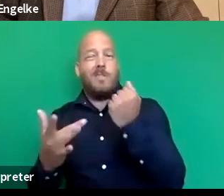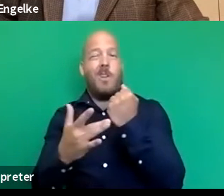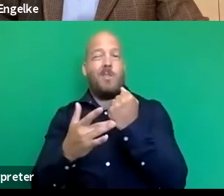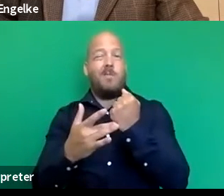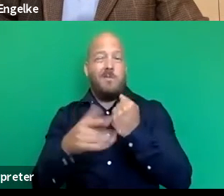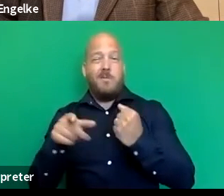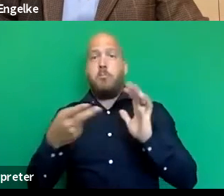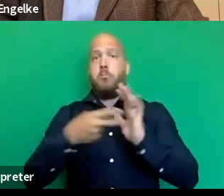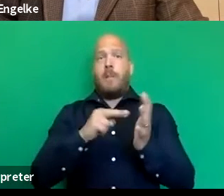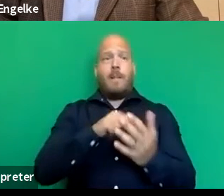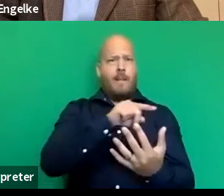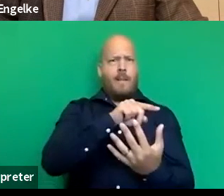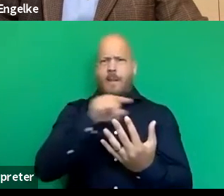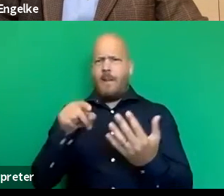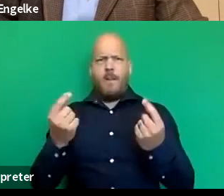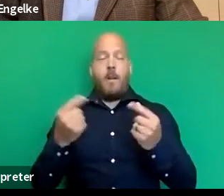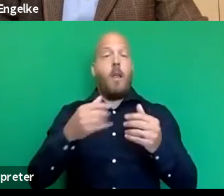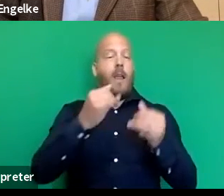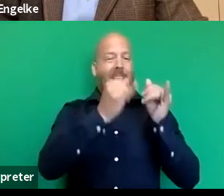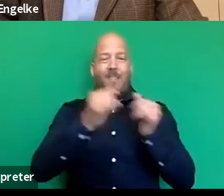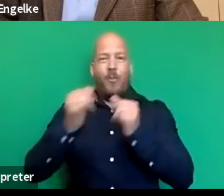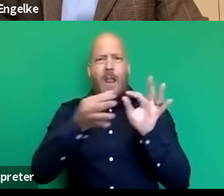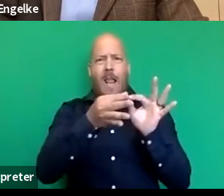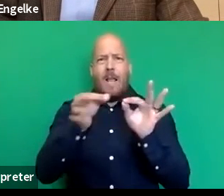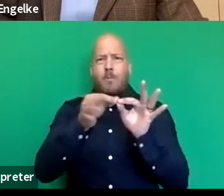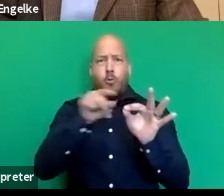time training the ASRs to their particular